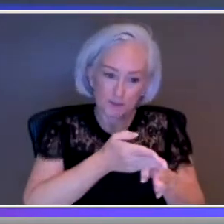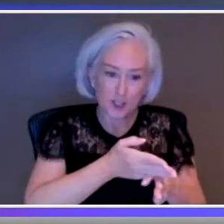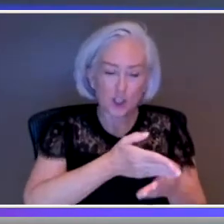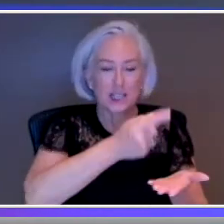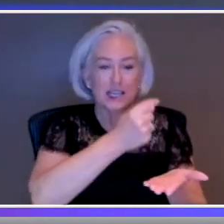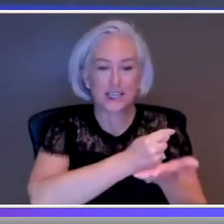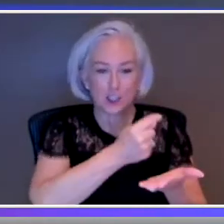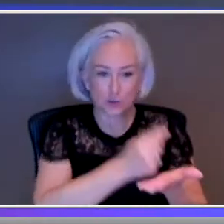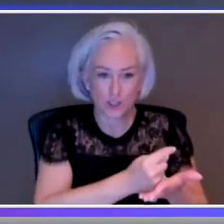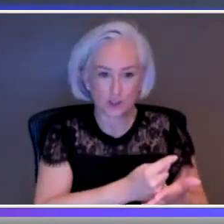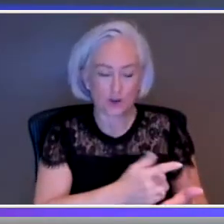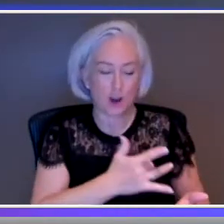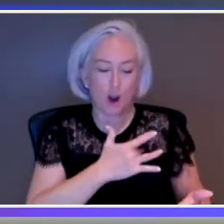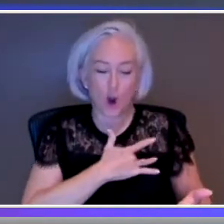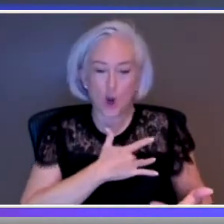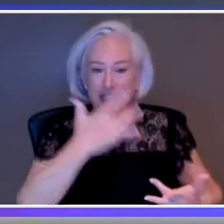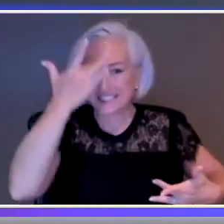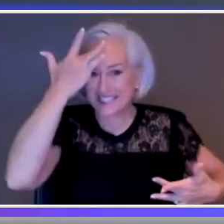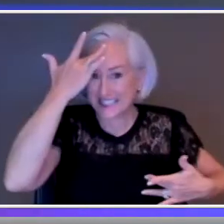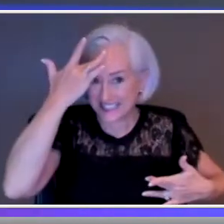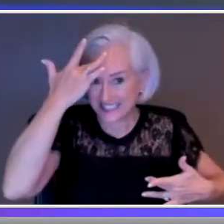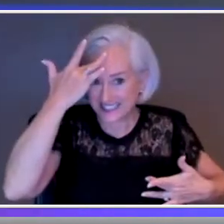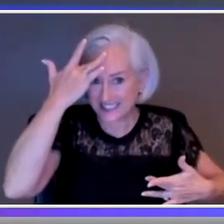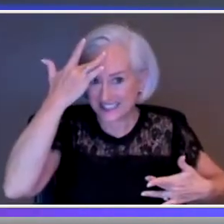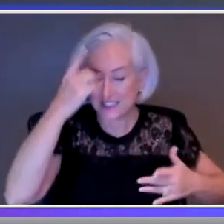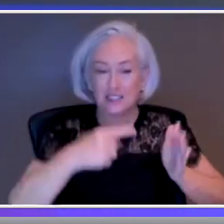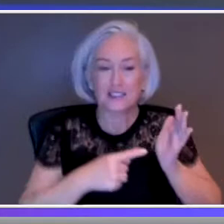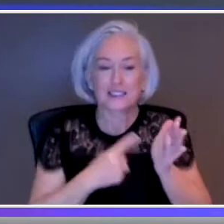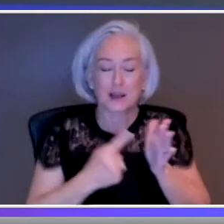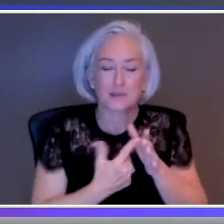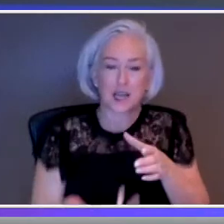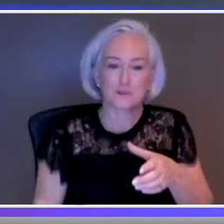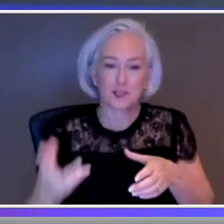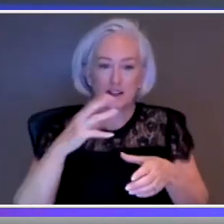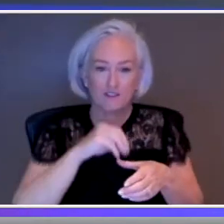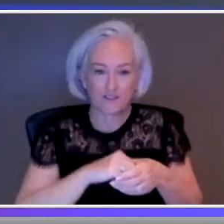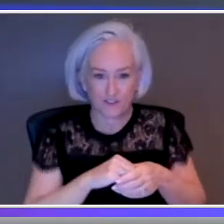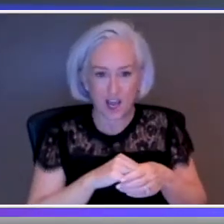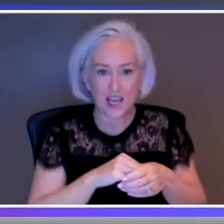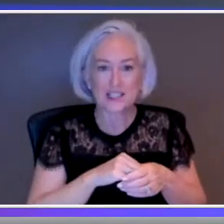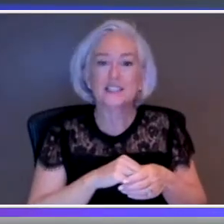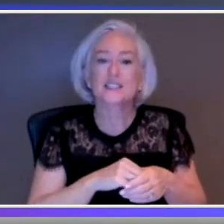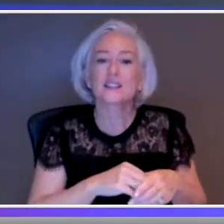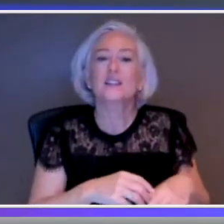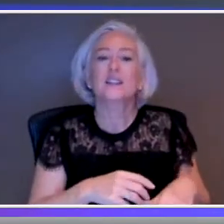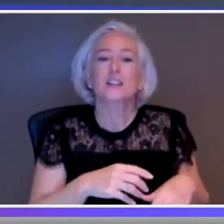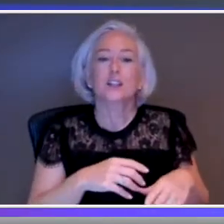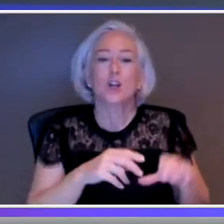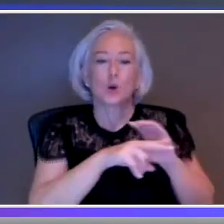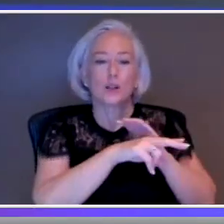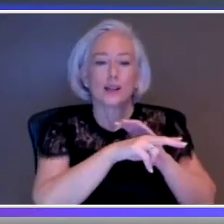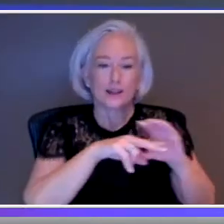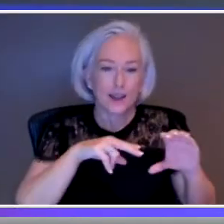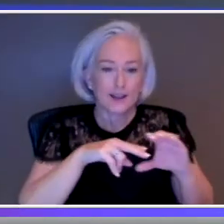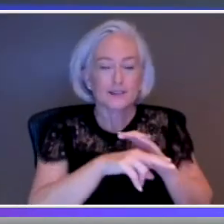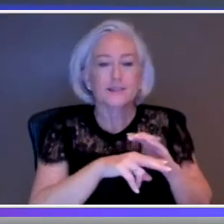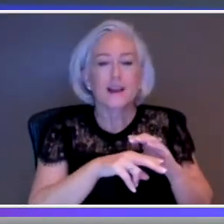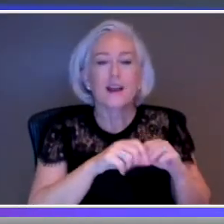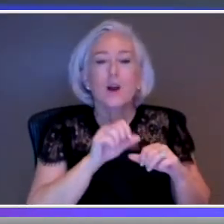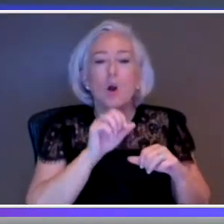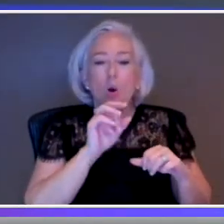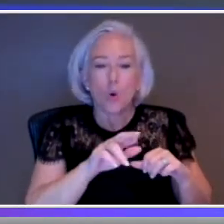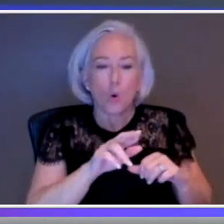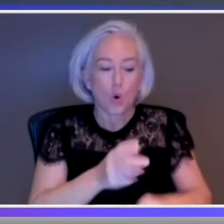cardiovascular disease that sometimes involves the use of image-guided procedures like the one we've seen here today. A vascular interventional radiologist